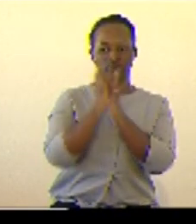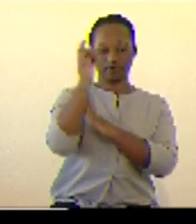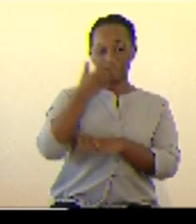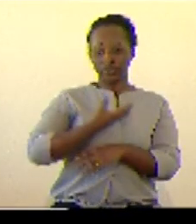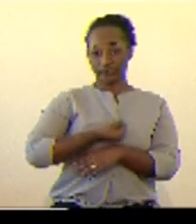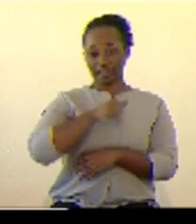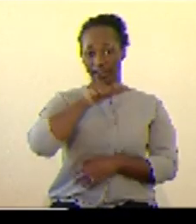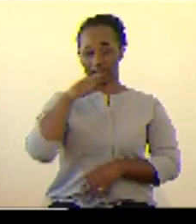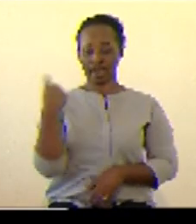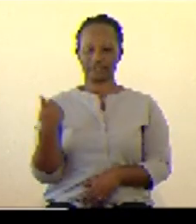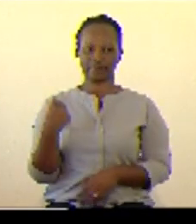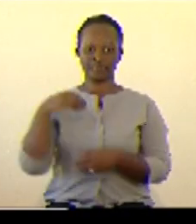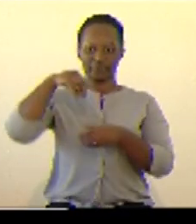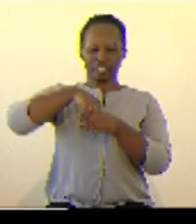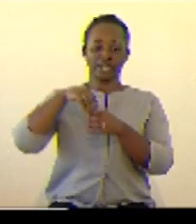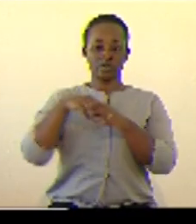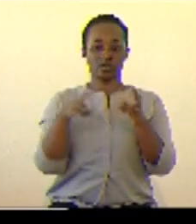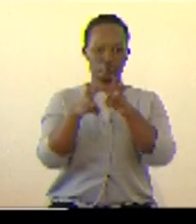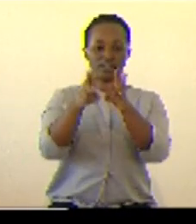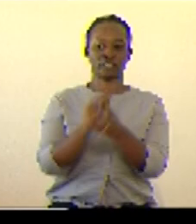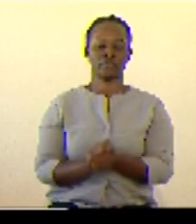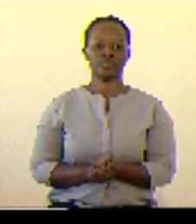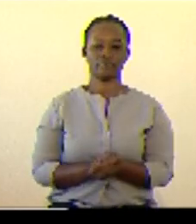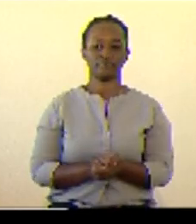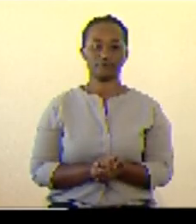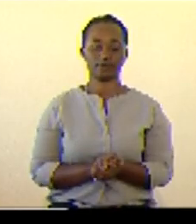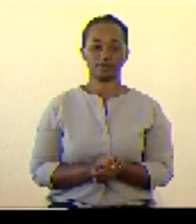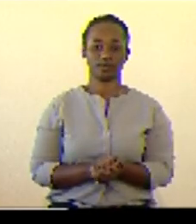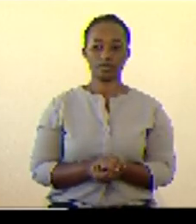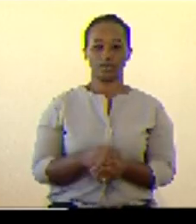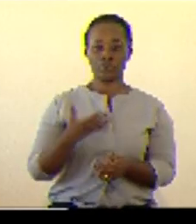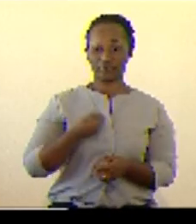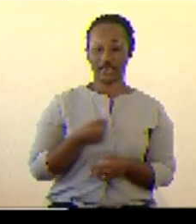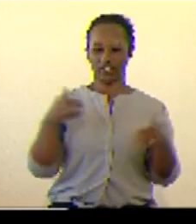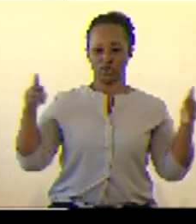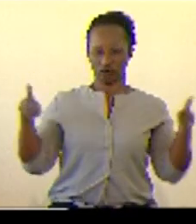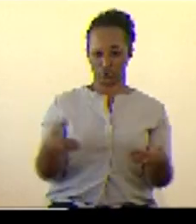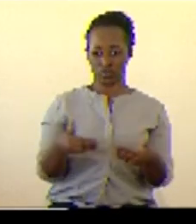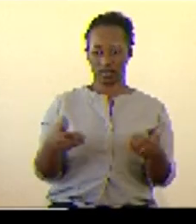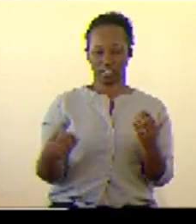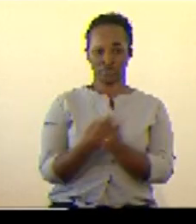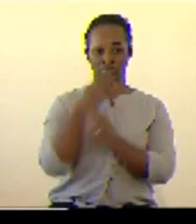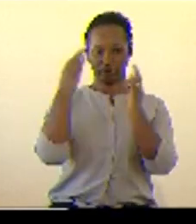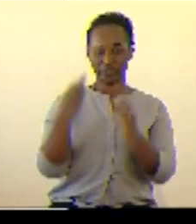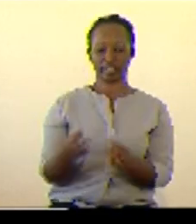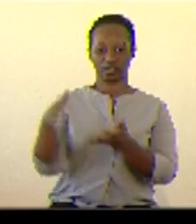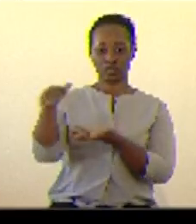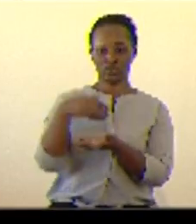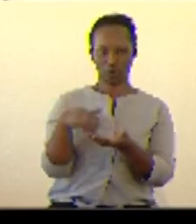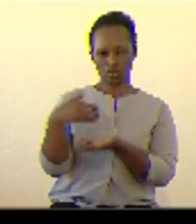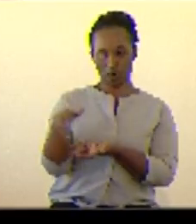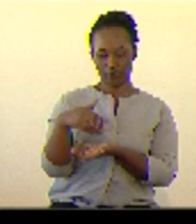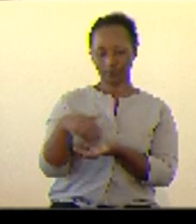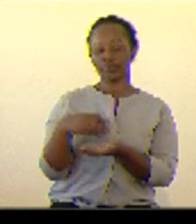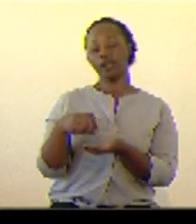another internal strategy where we have introducing new products on the market. So introducing